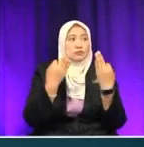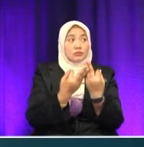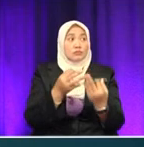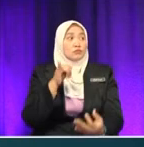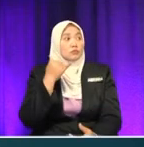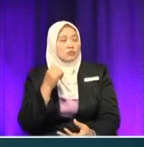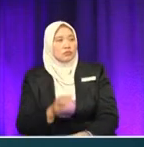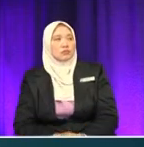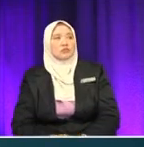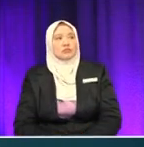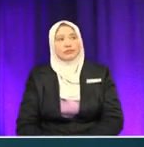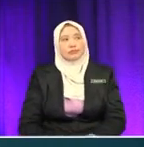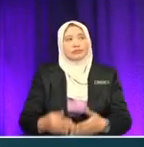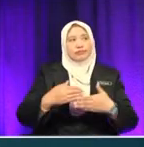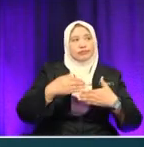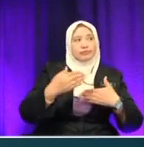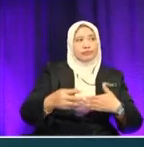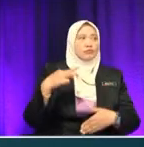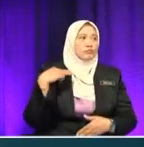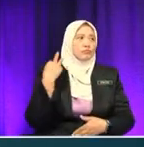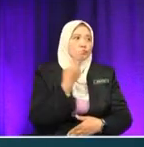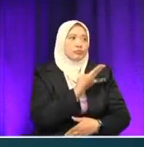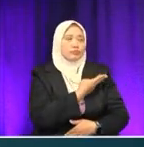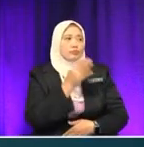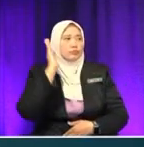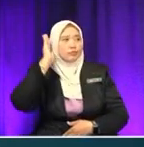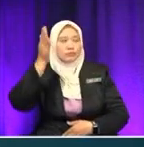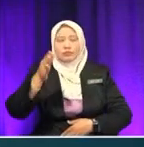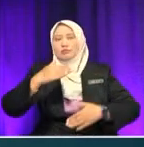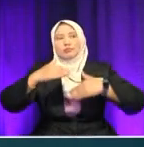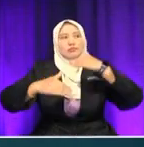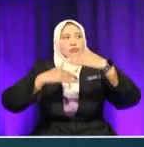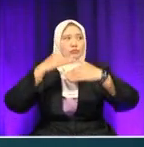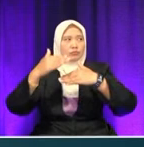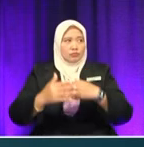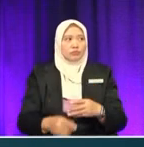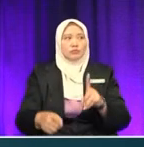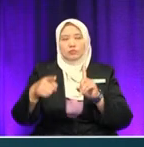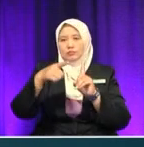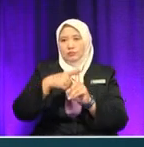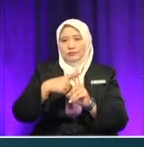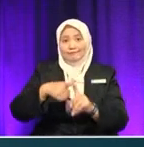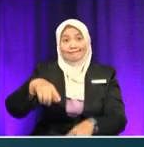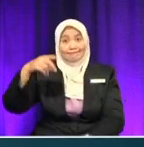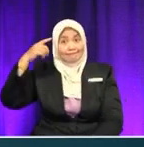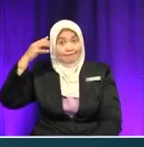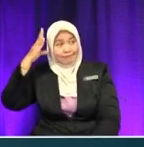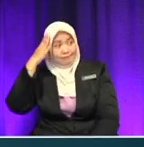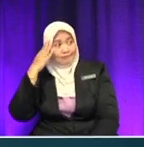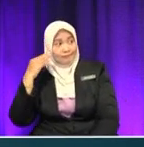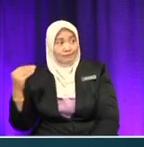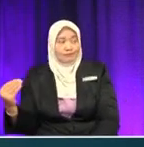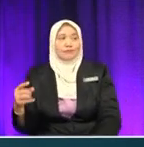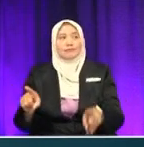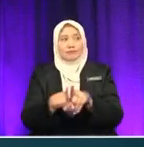create positive memories together. And the last one was your yellow color. And did you see the two highlighted bold black